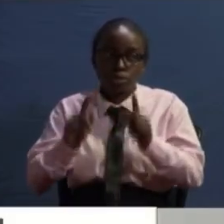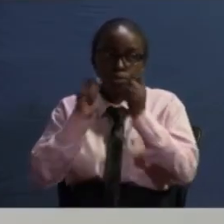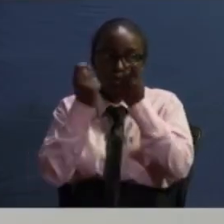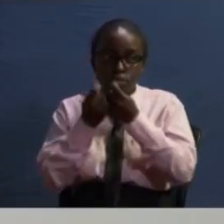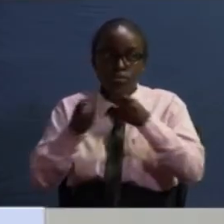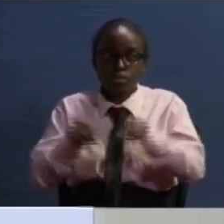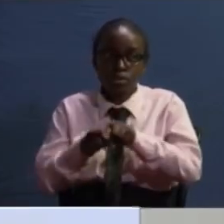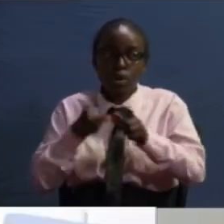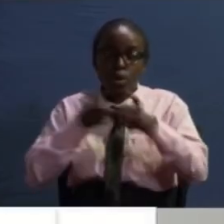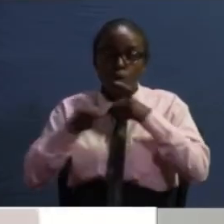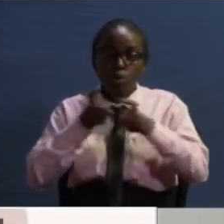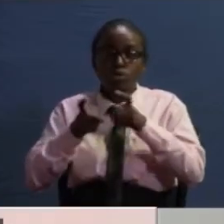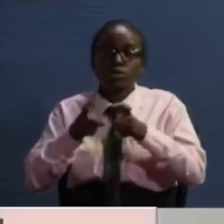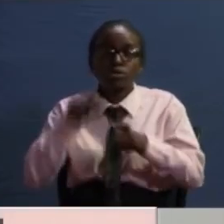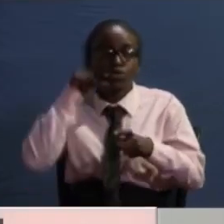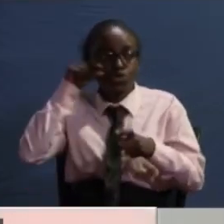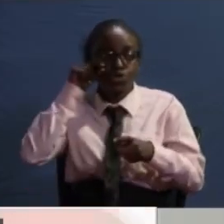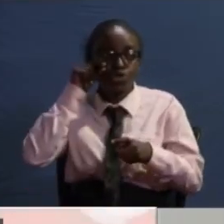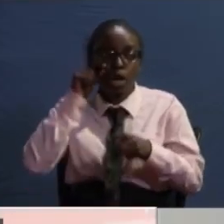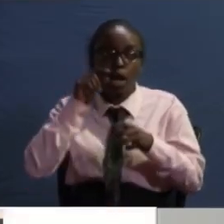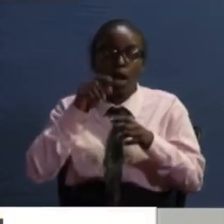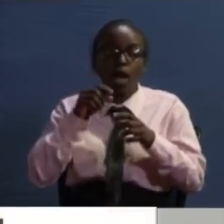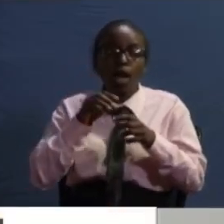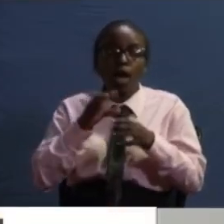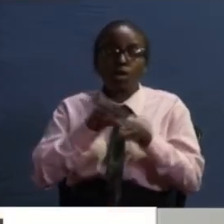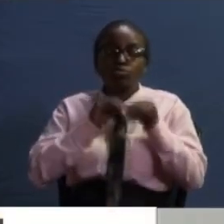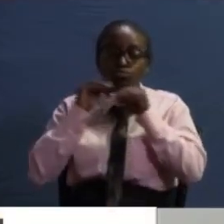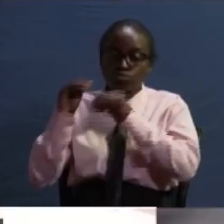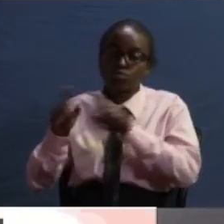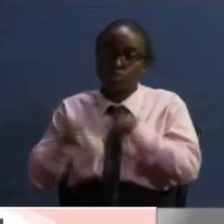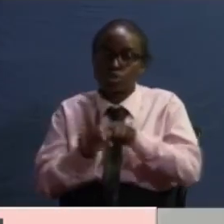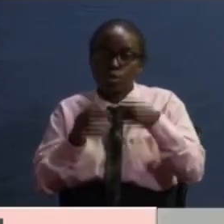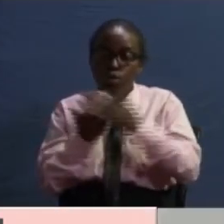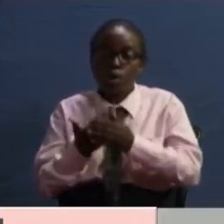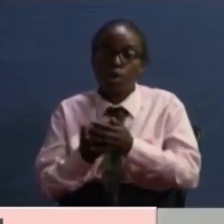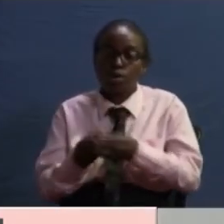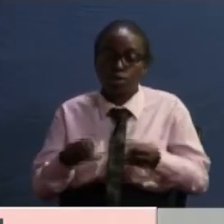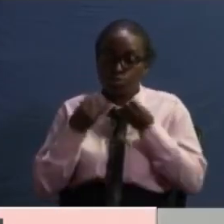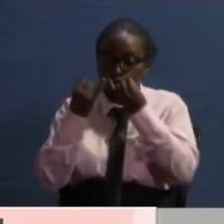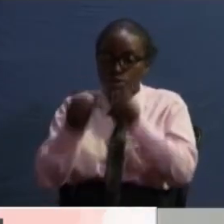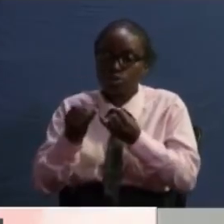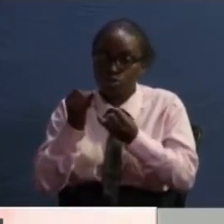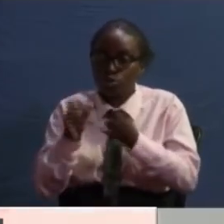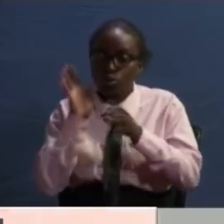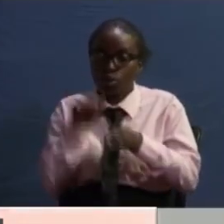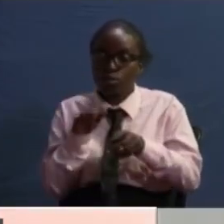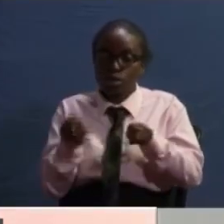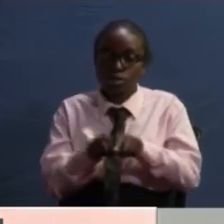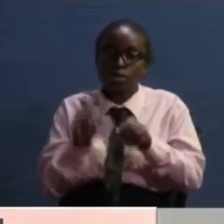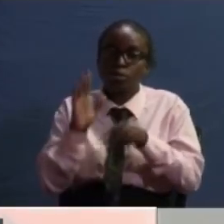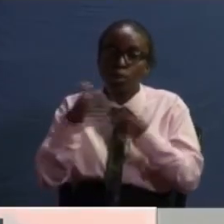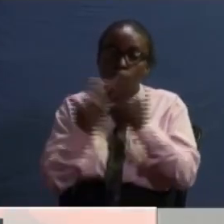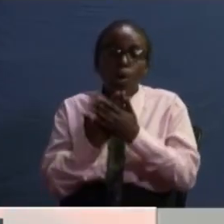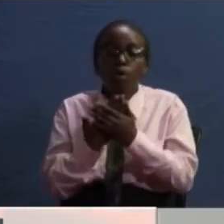conducted a gender audit that assessed the representation of women in management positions in